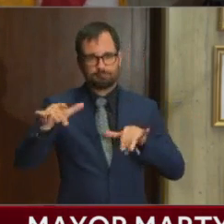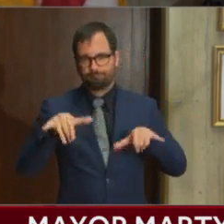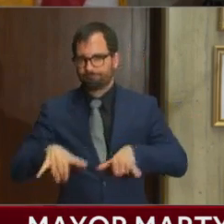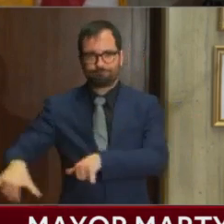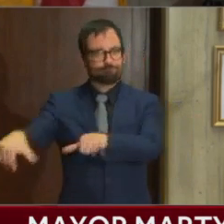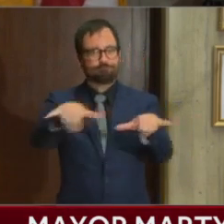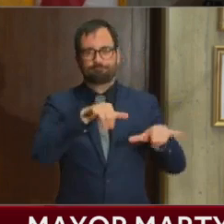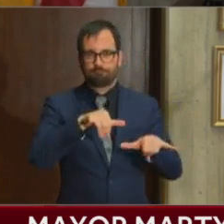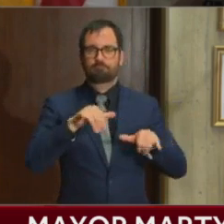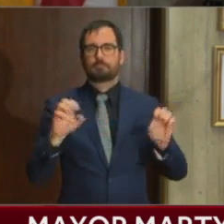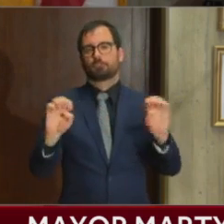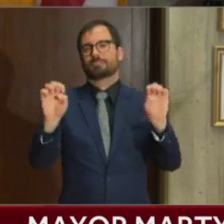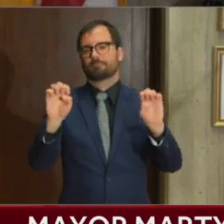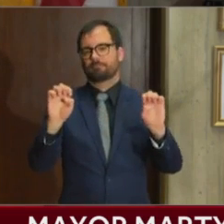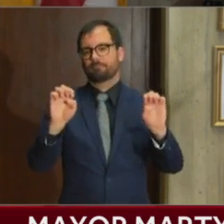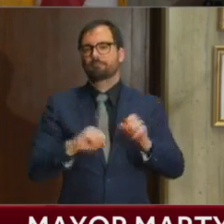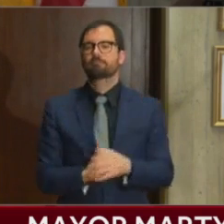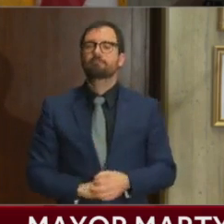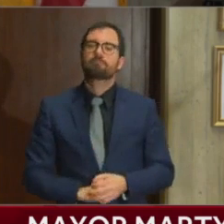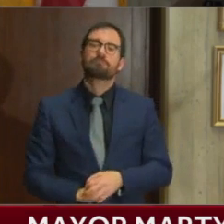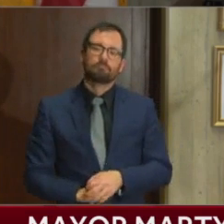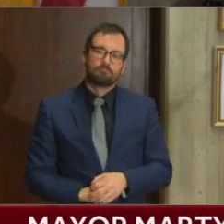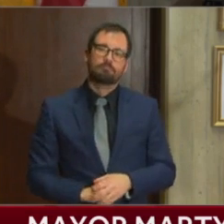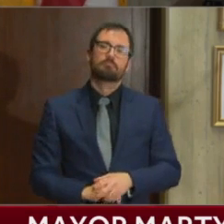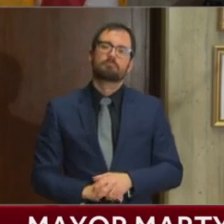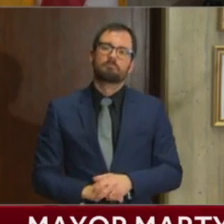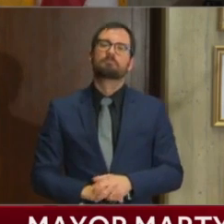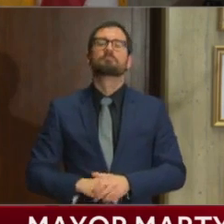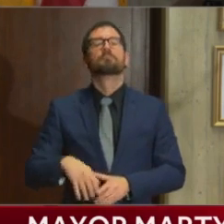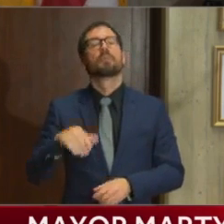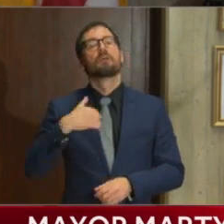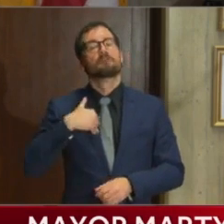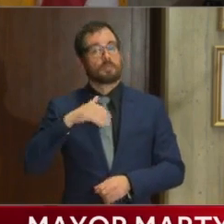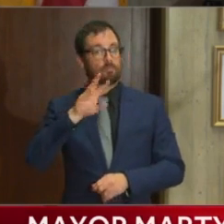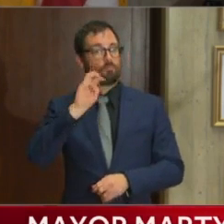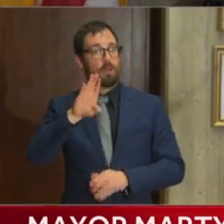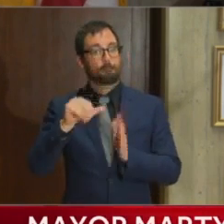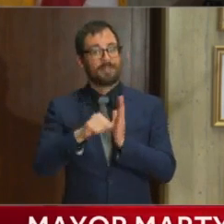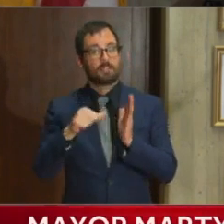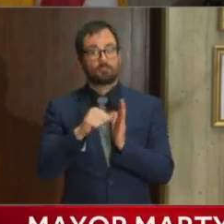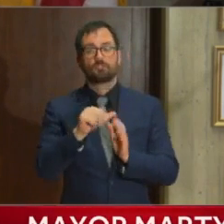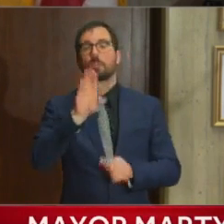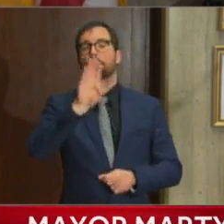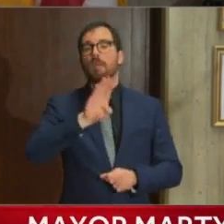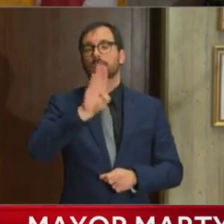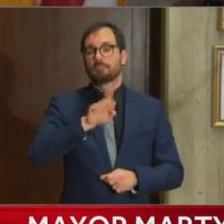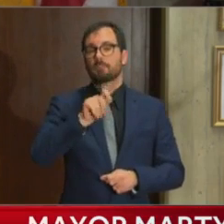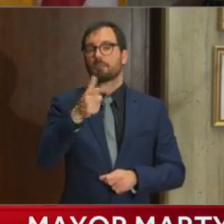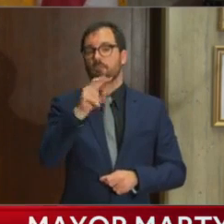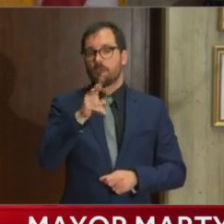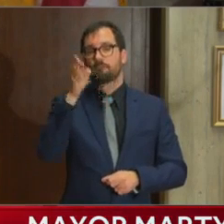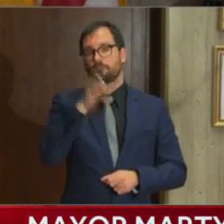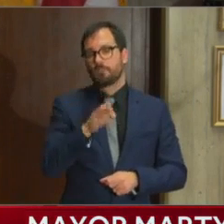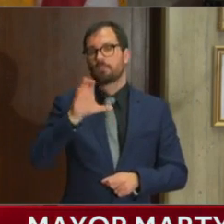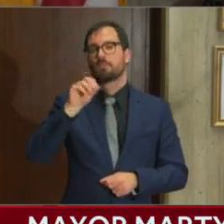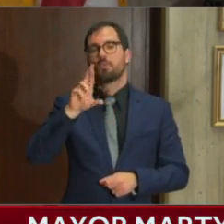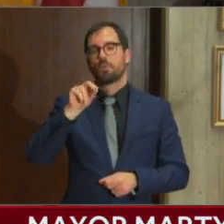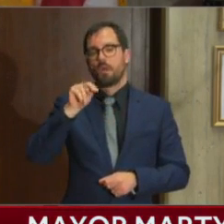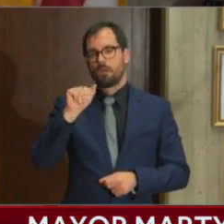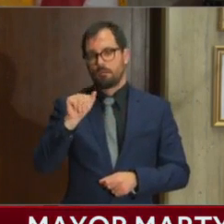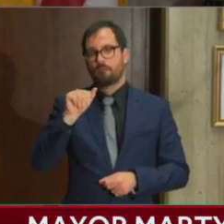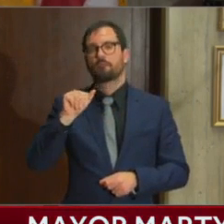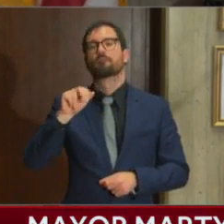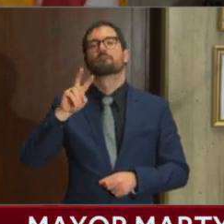boston.gov/coronavirus. And please share information only from trusted sources. To protect our communities, we canceled all